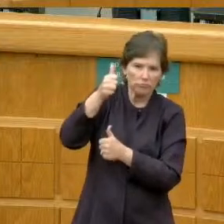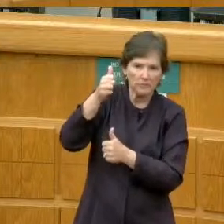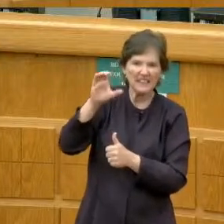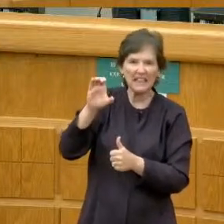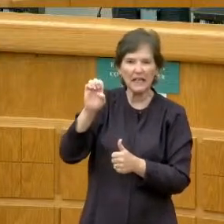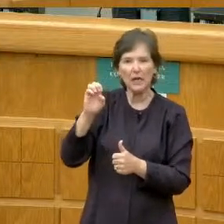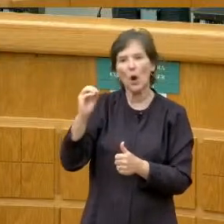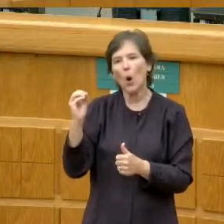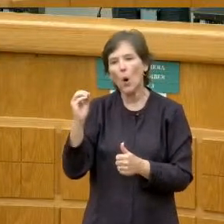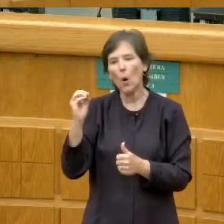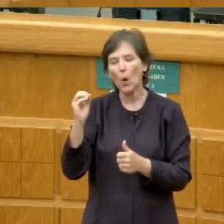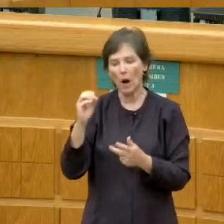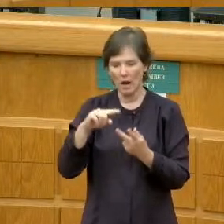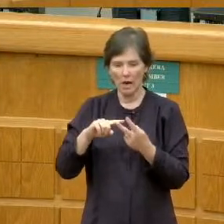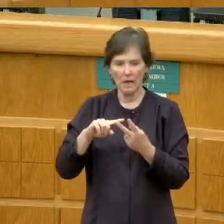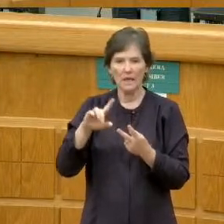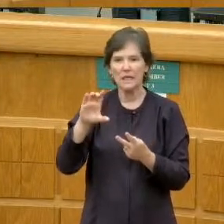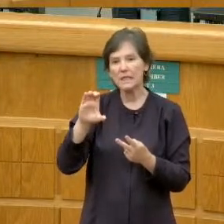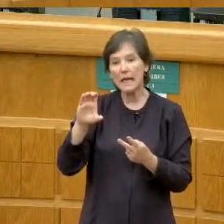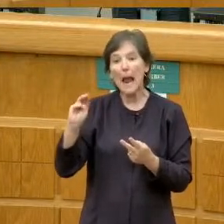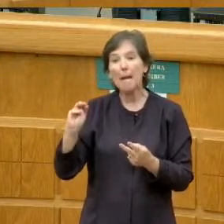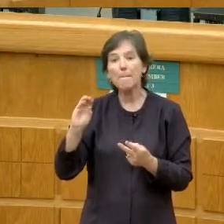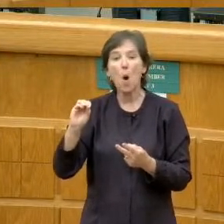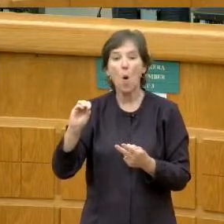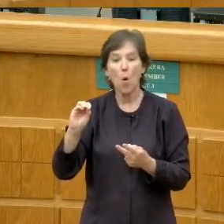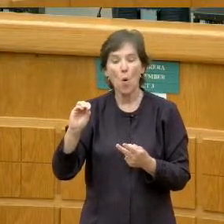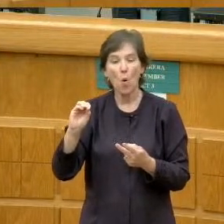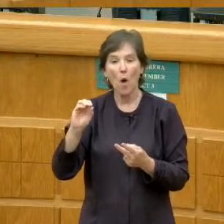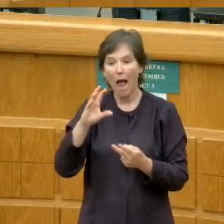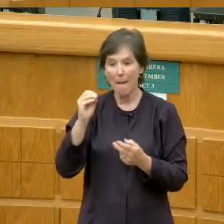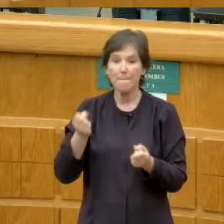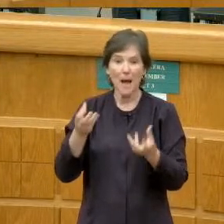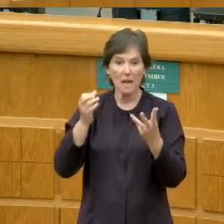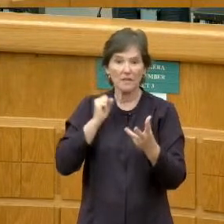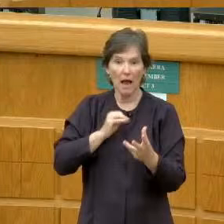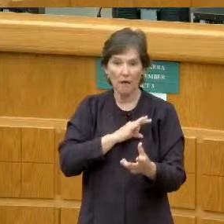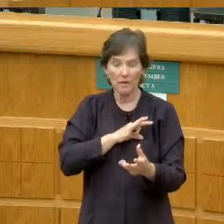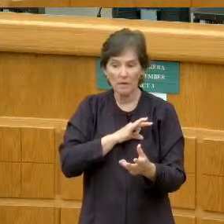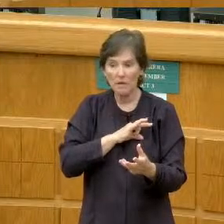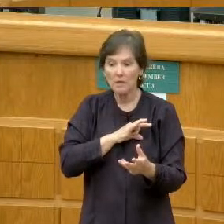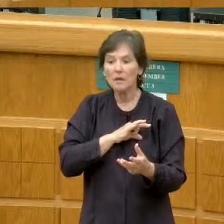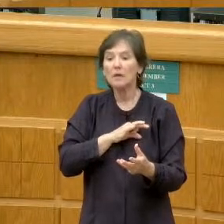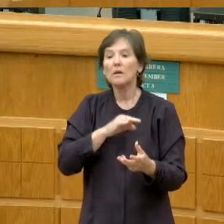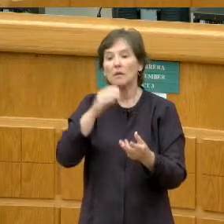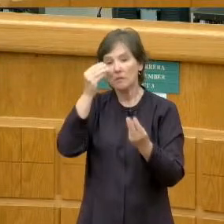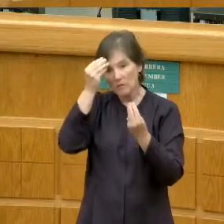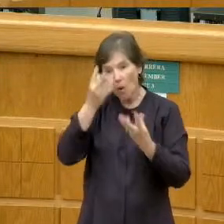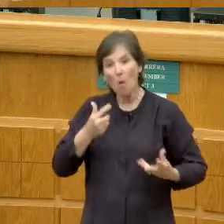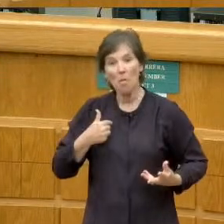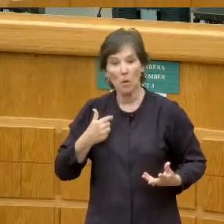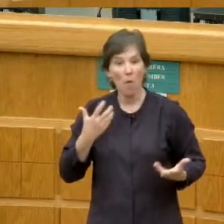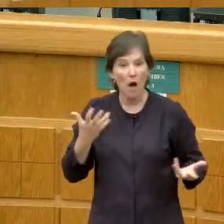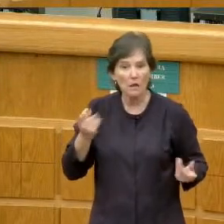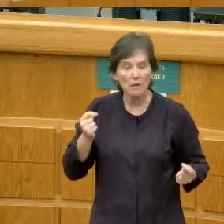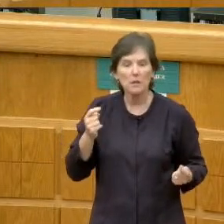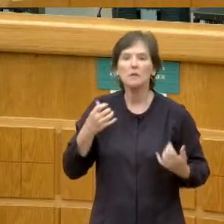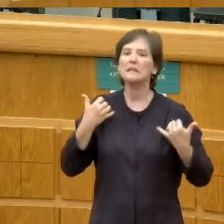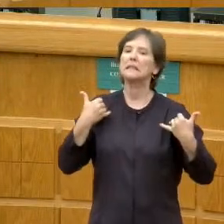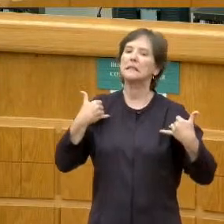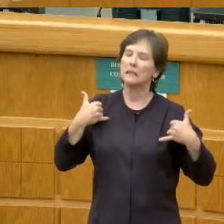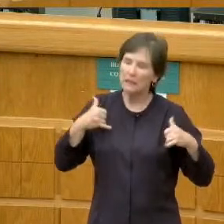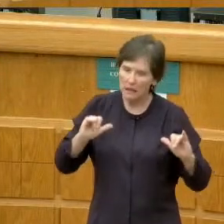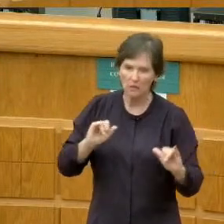staff. We are still in crisis. And so it is